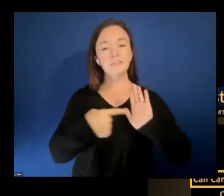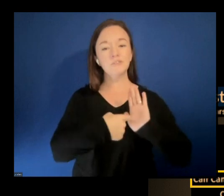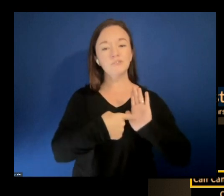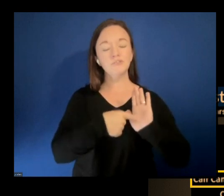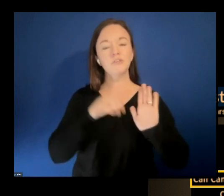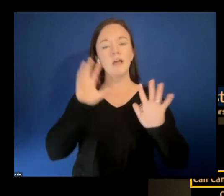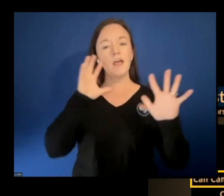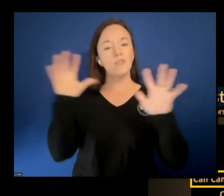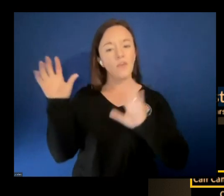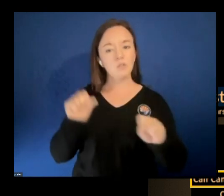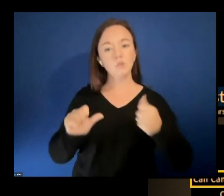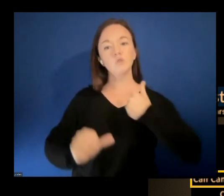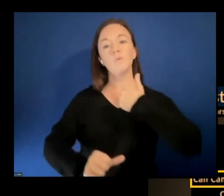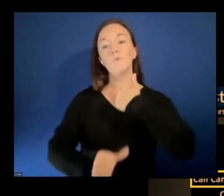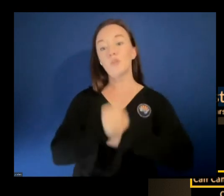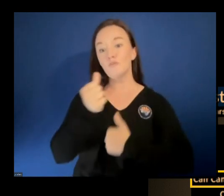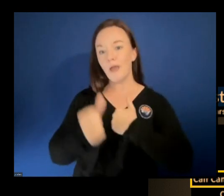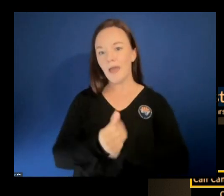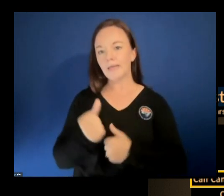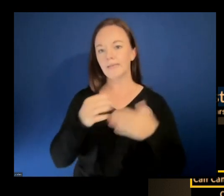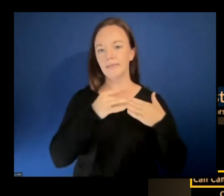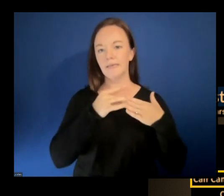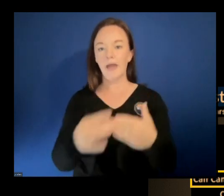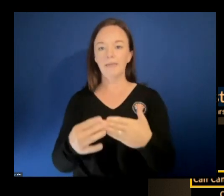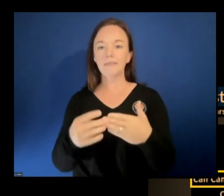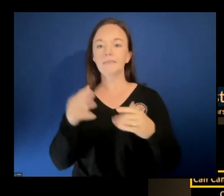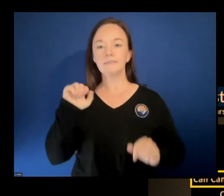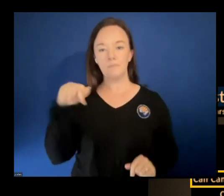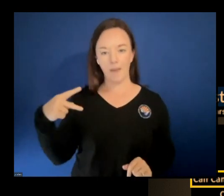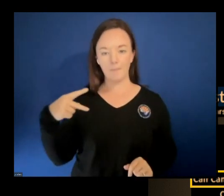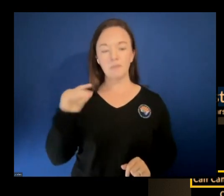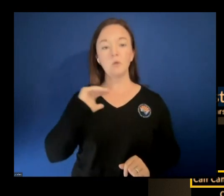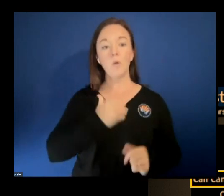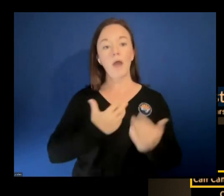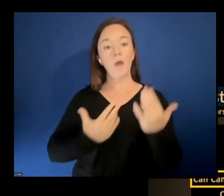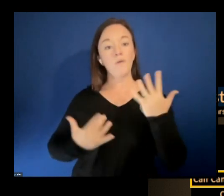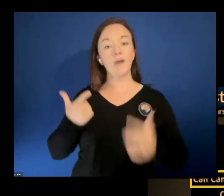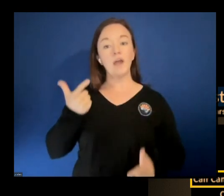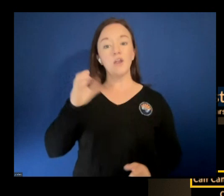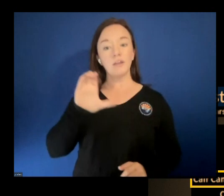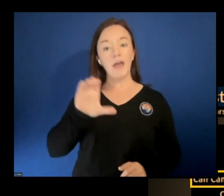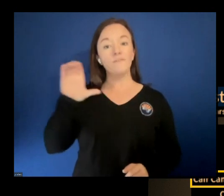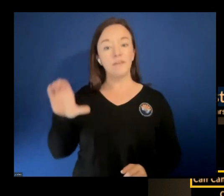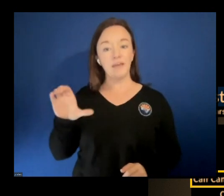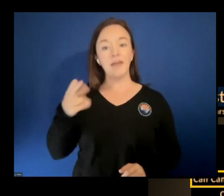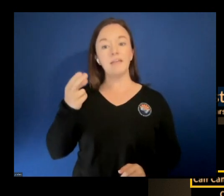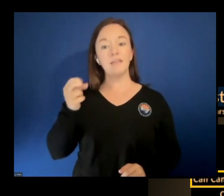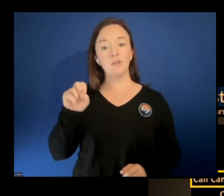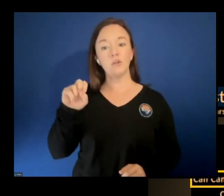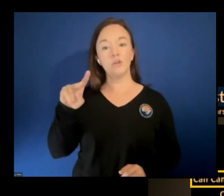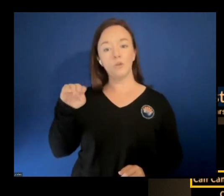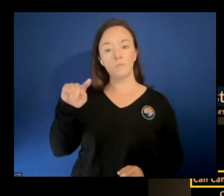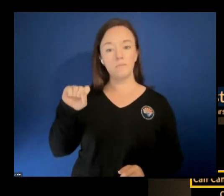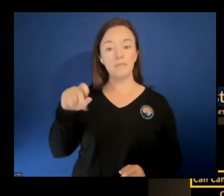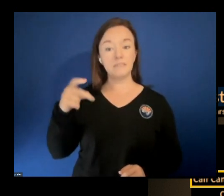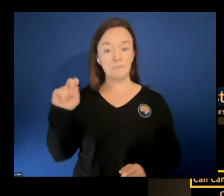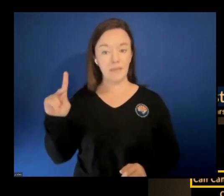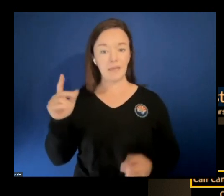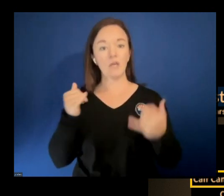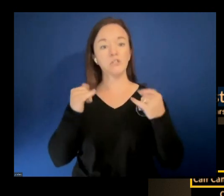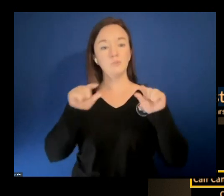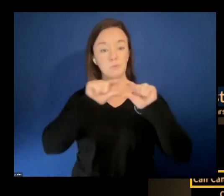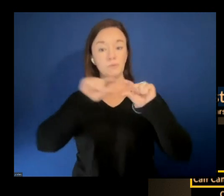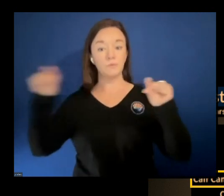thunderstorm threat guidance map. So when you look at our fire here, the Calf Canyon Hermit's Peak, today we are generally looking at a